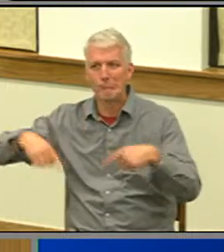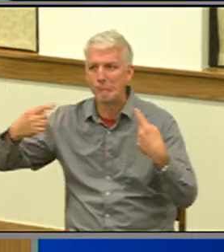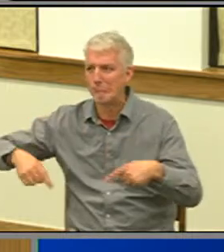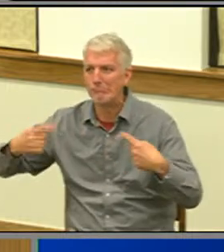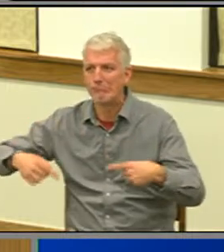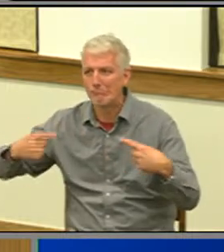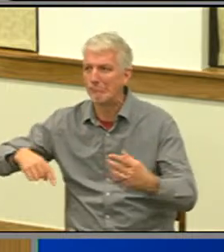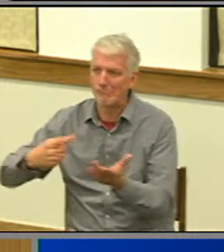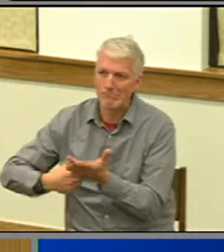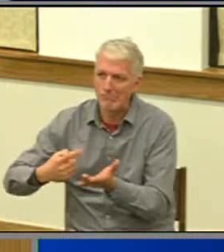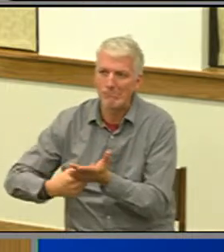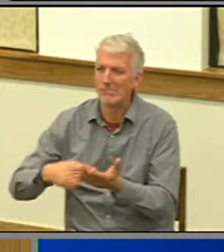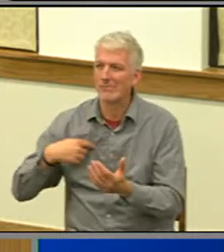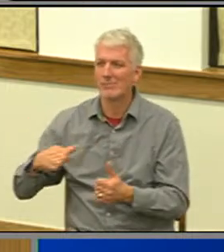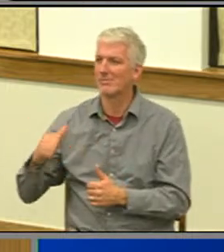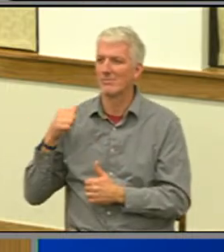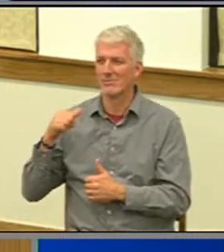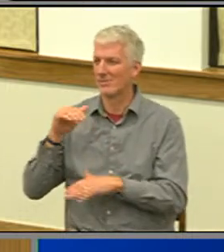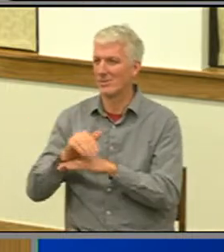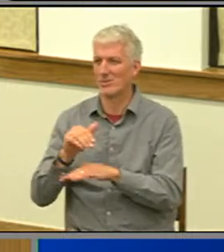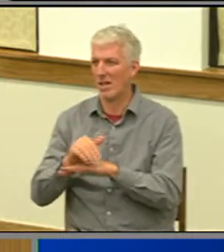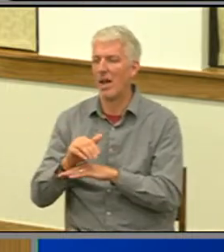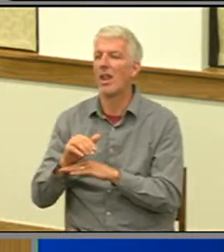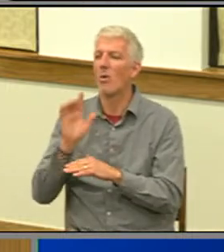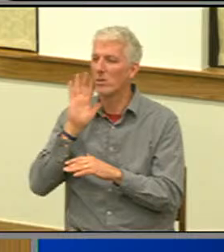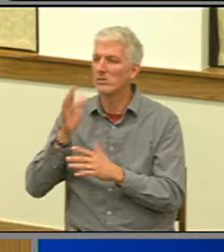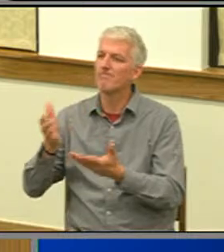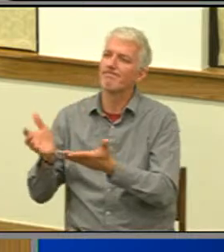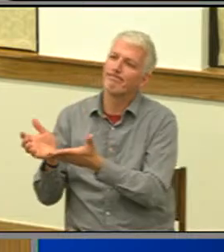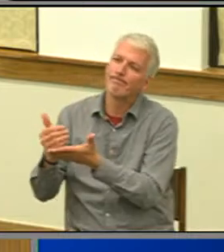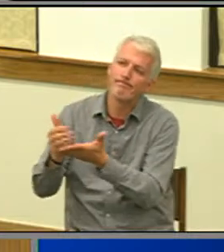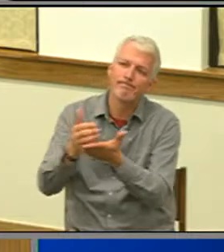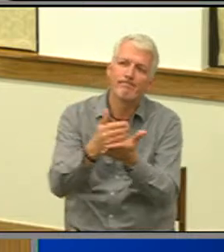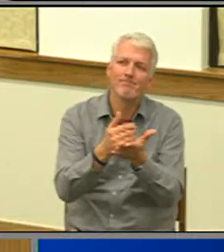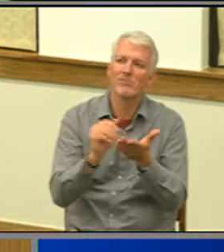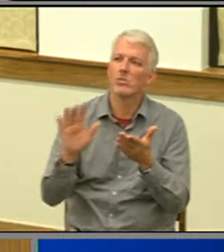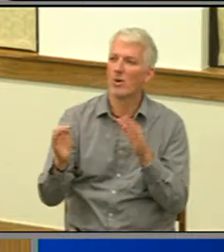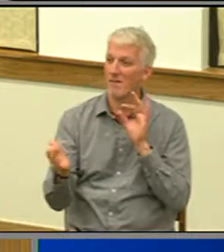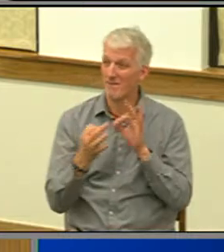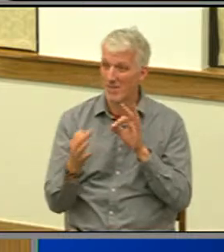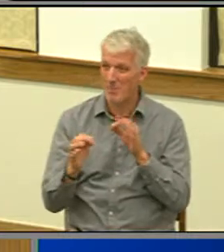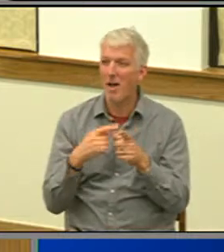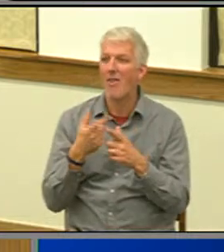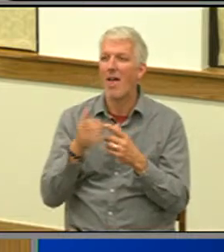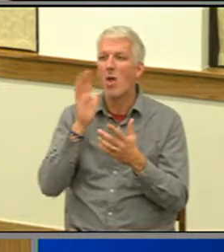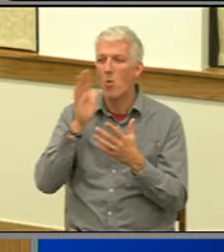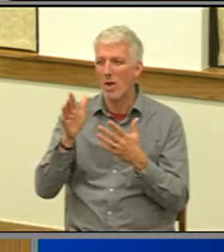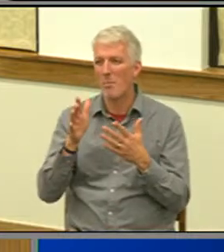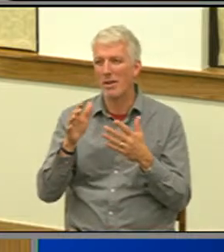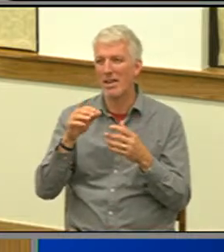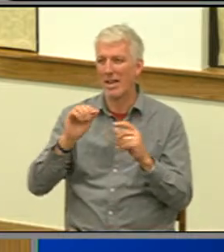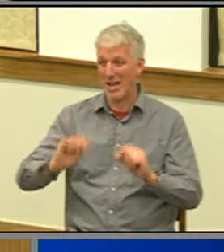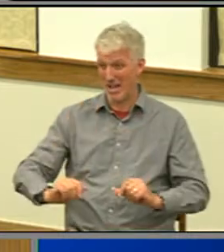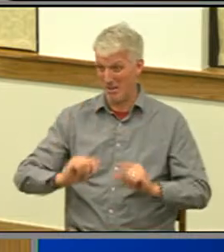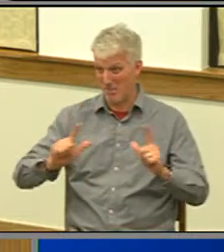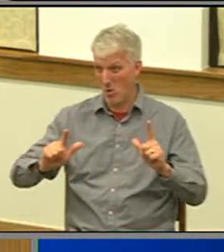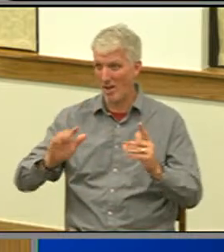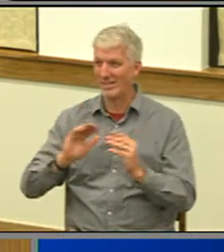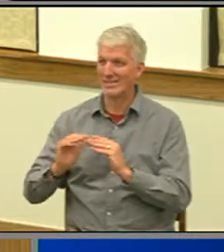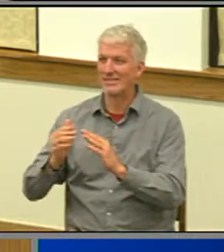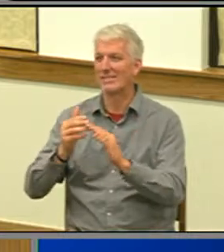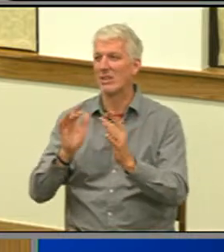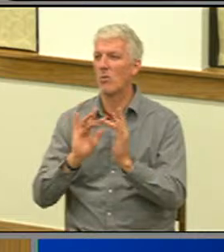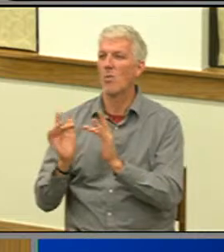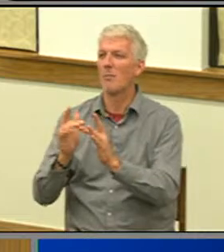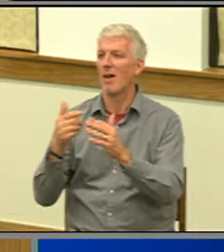comments to the appropriate staff after the meeting. Questions and answers will be posted at the city's website in